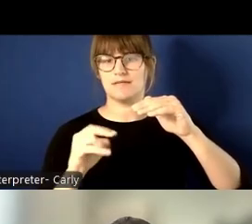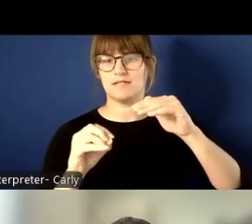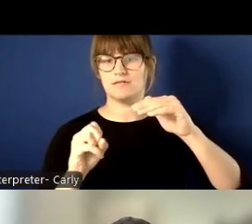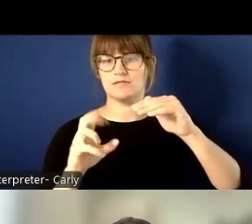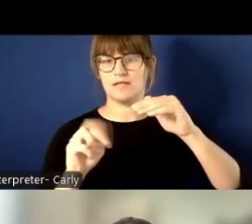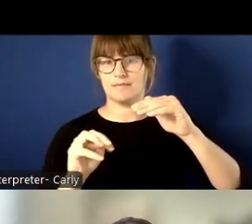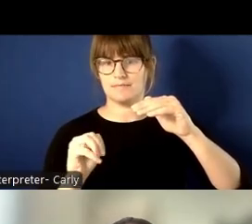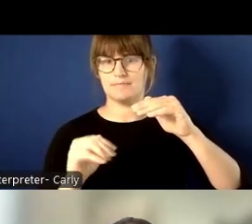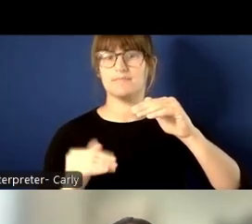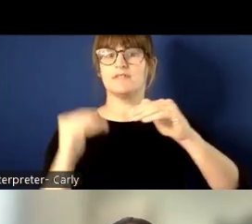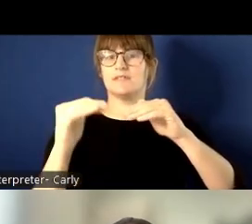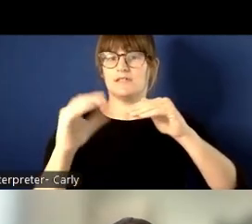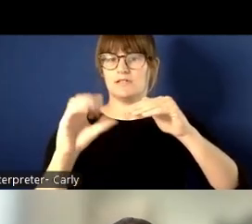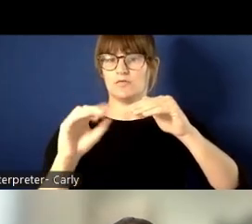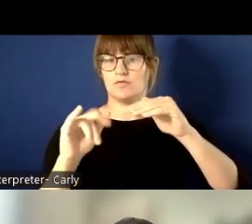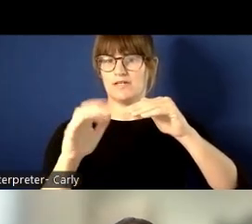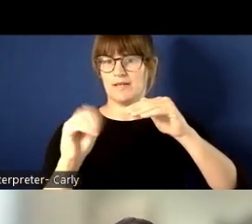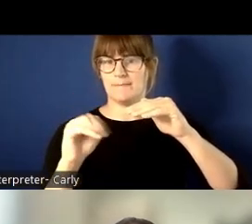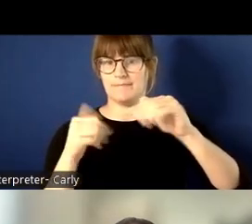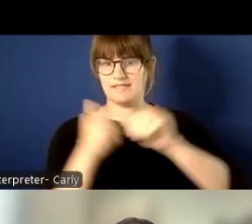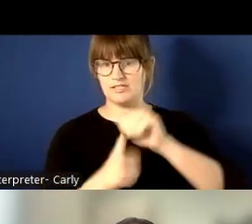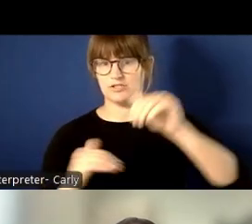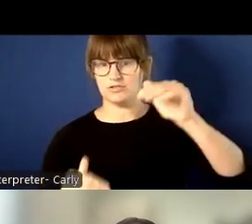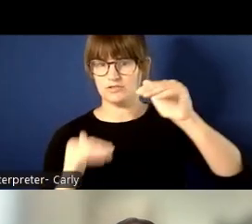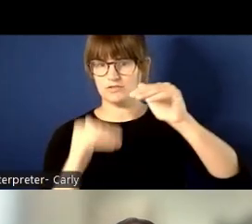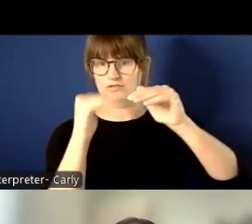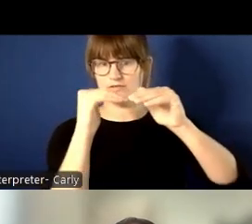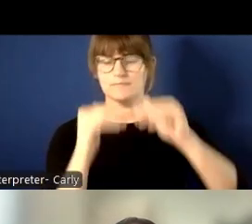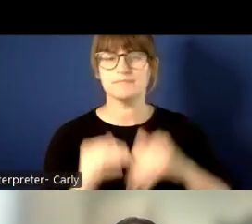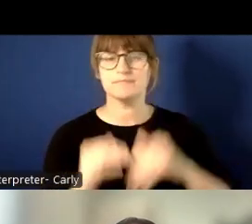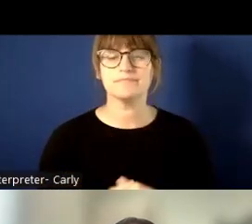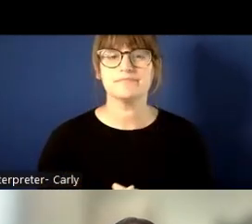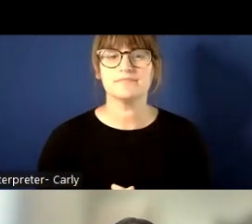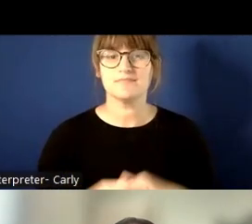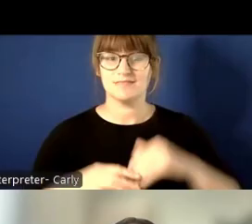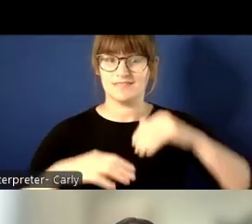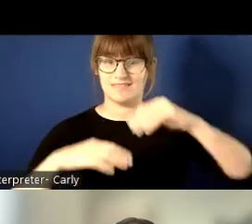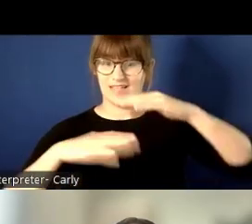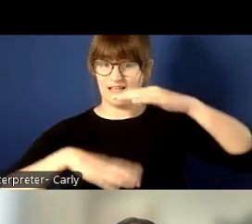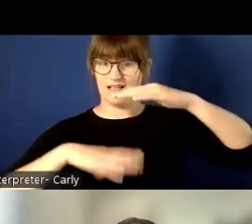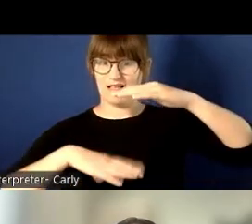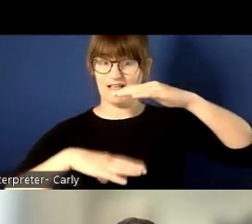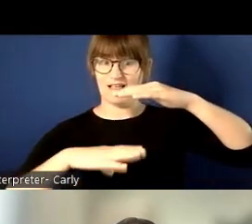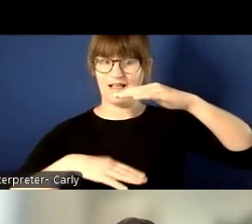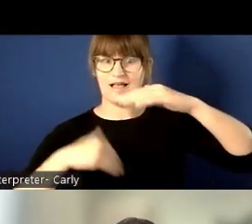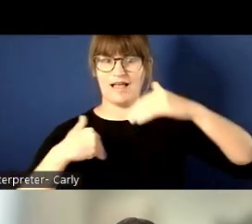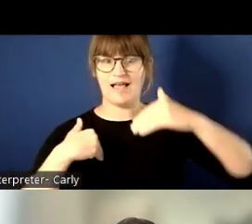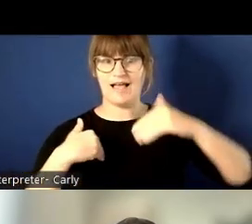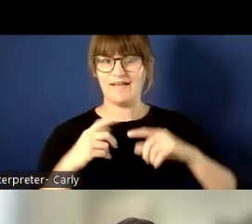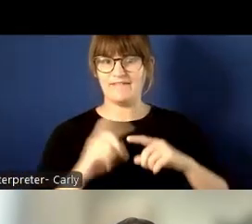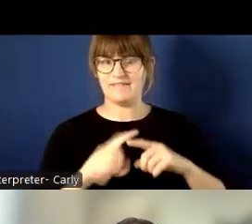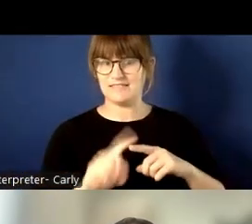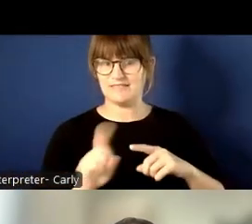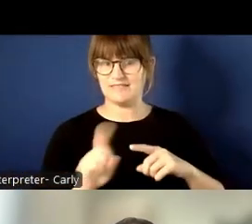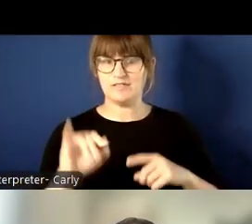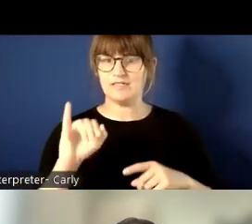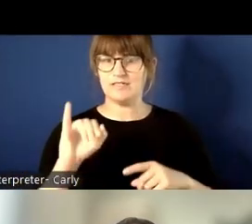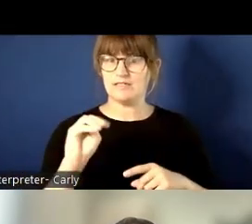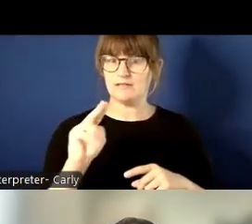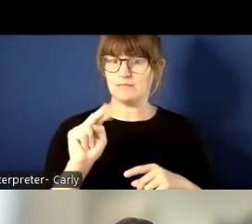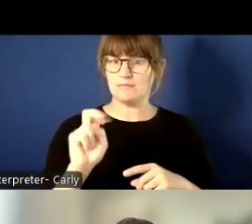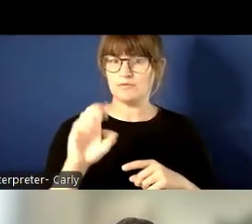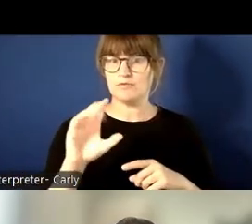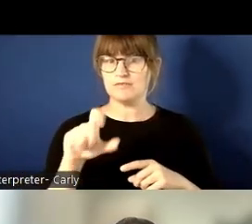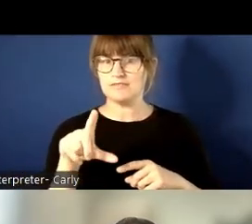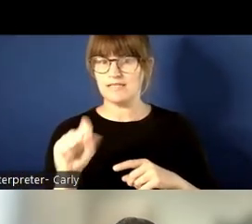corneum. The deeper layer of the dermis is filled with fibroblasts and then a variety of different immune cells, including